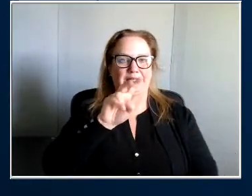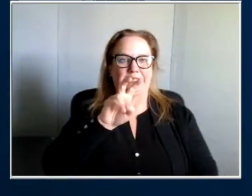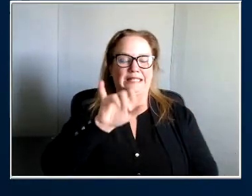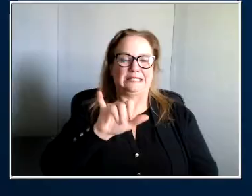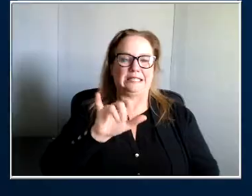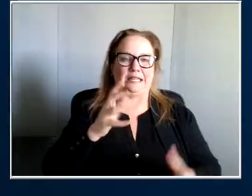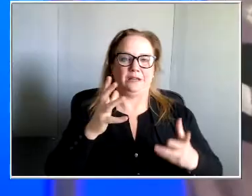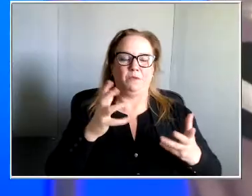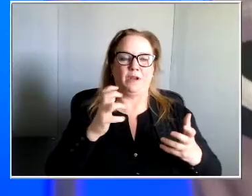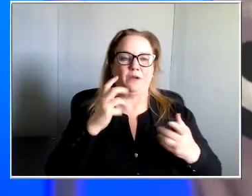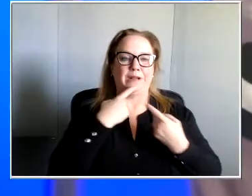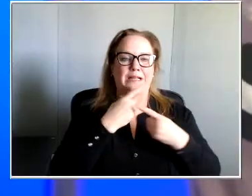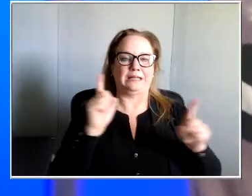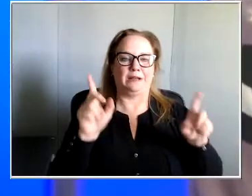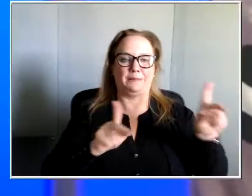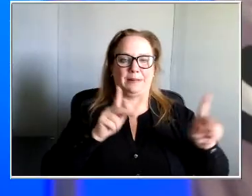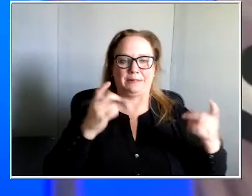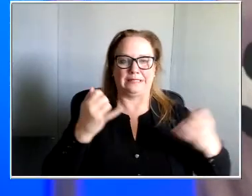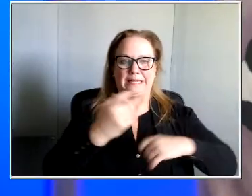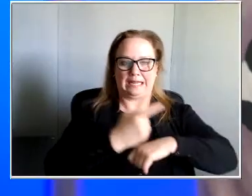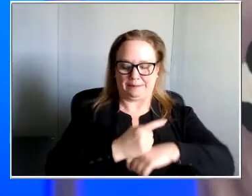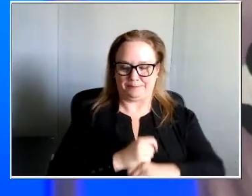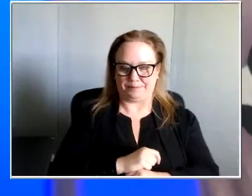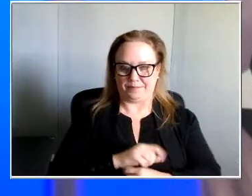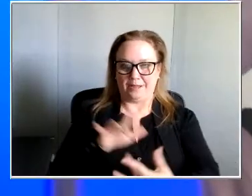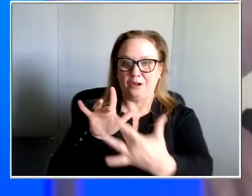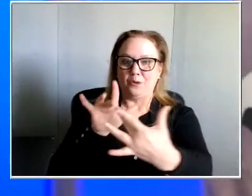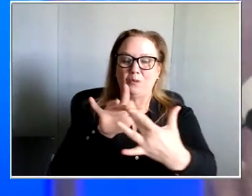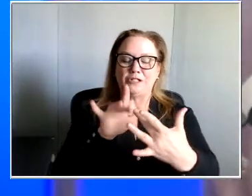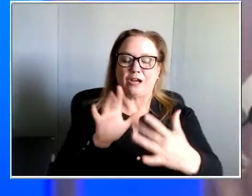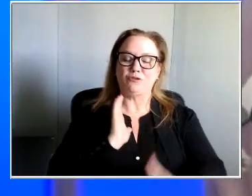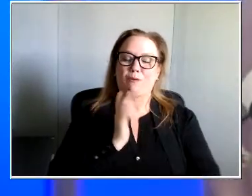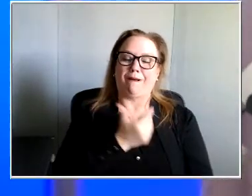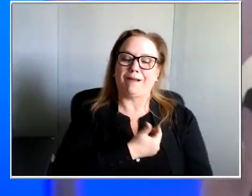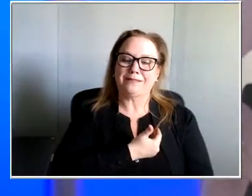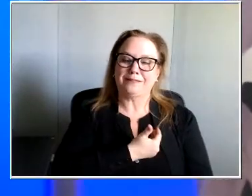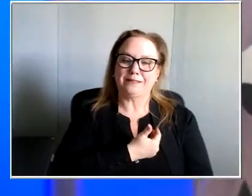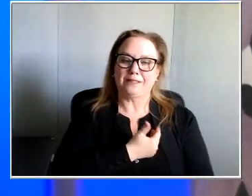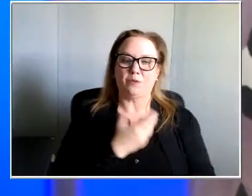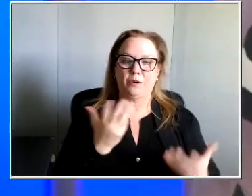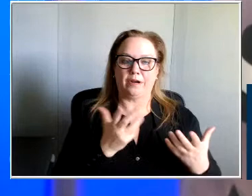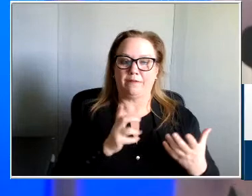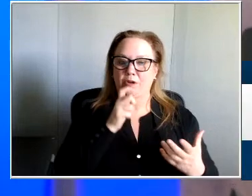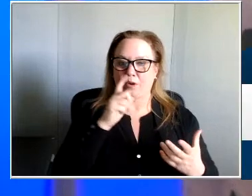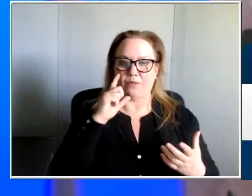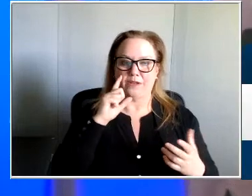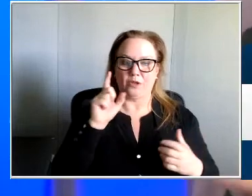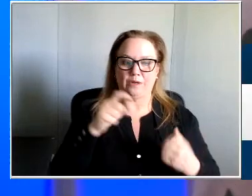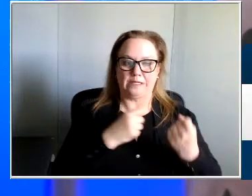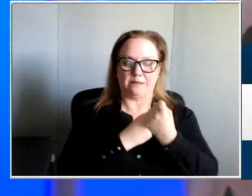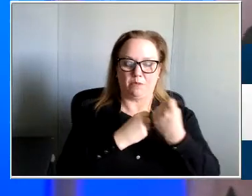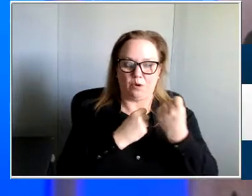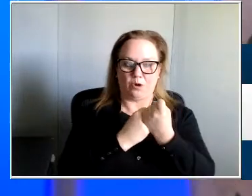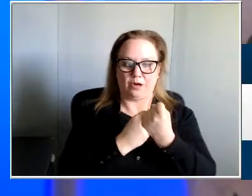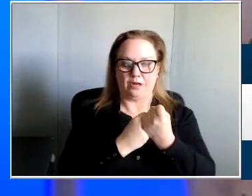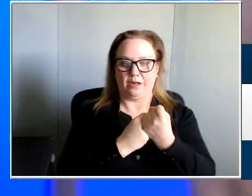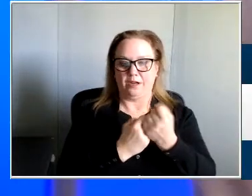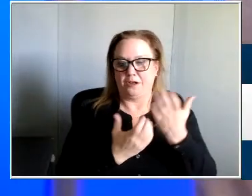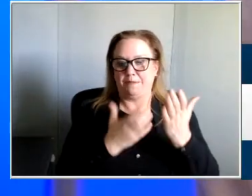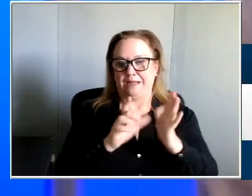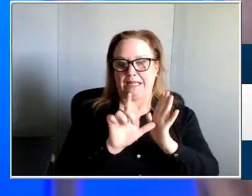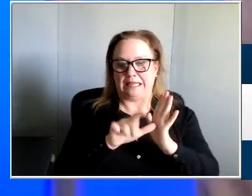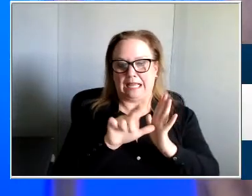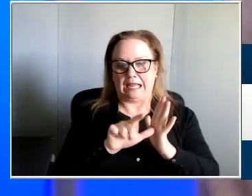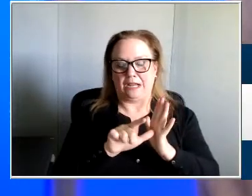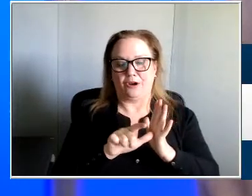today? Just to reach out to us. We're here, even if you don't think you need support, you might need it down the road, or maybe a